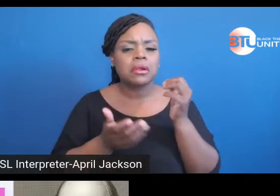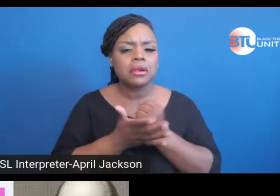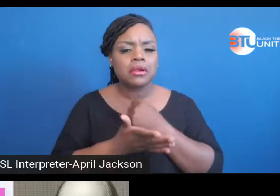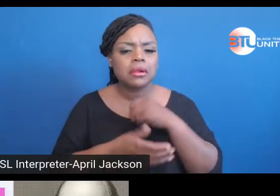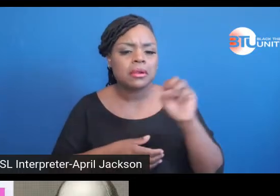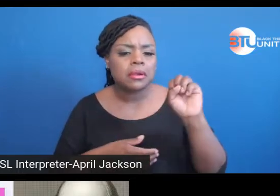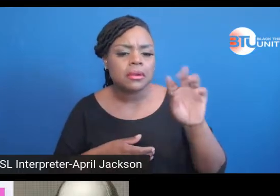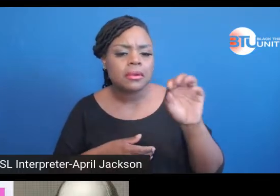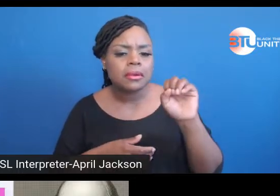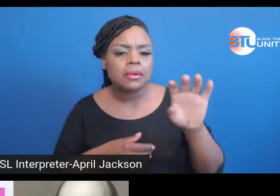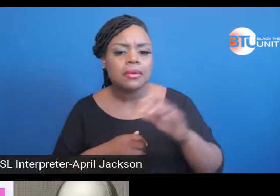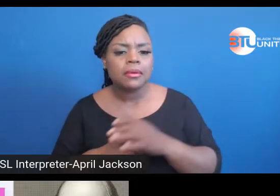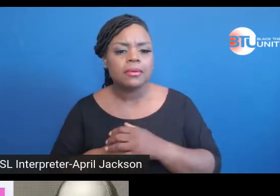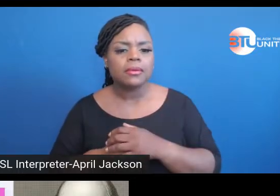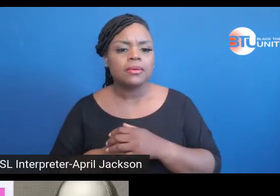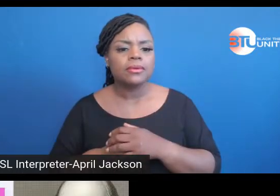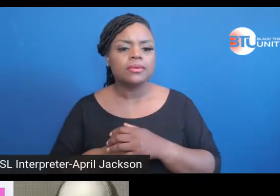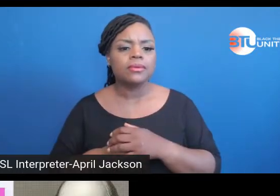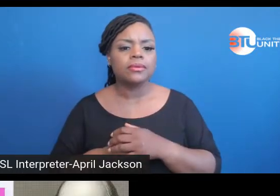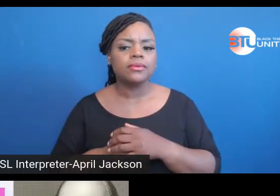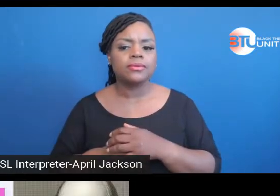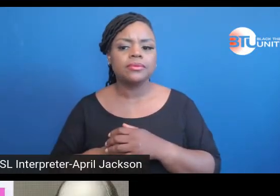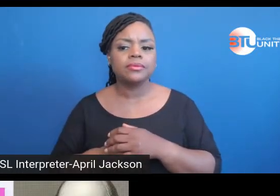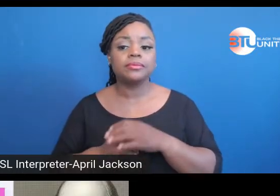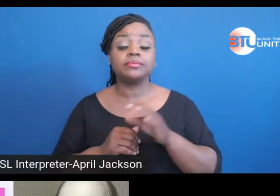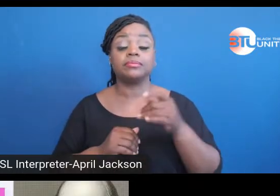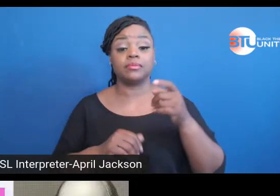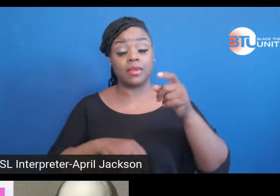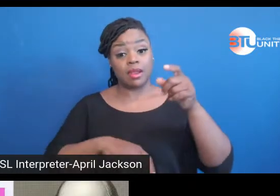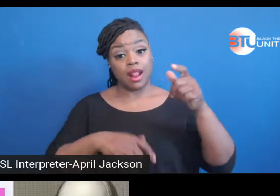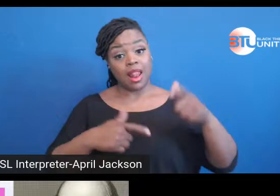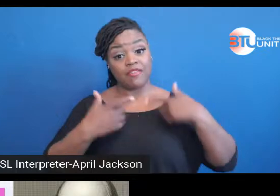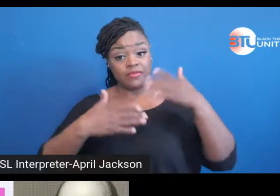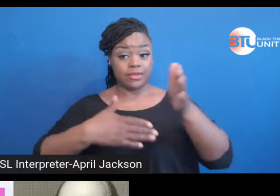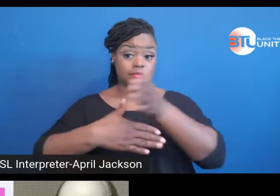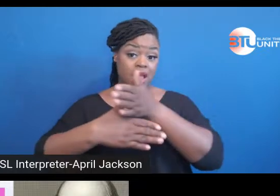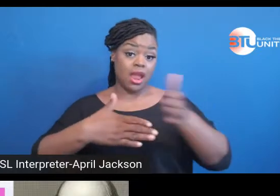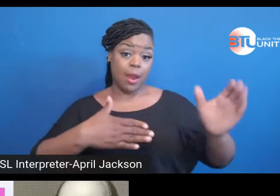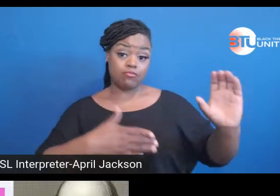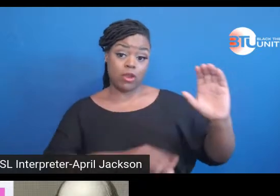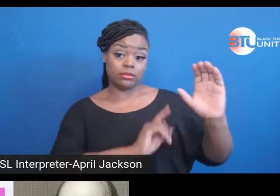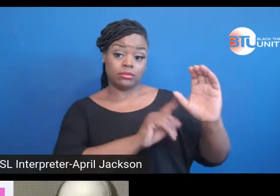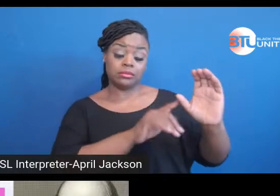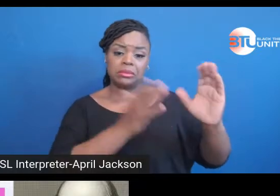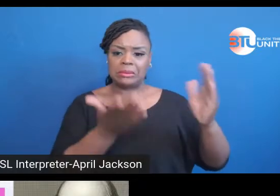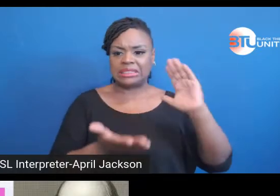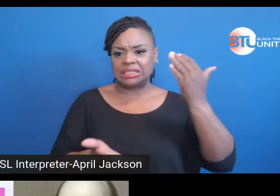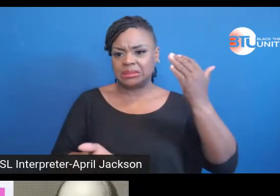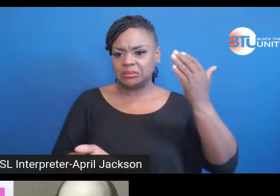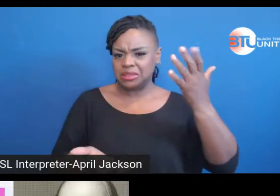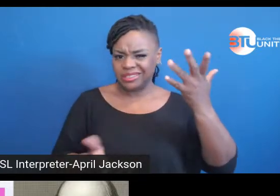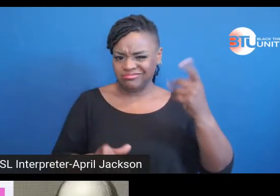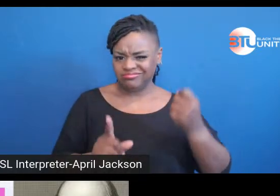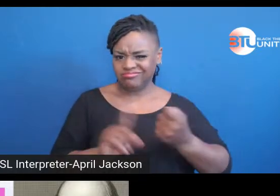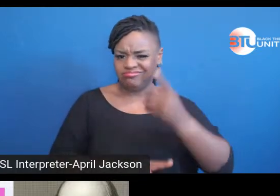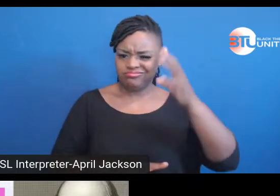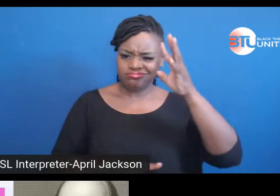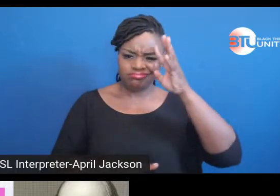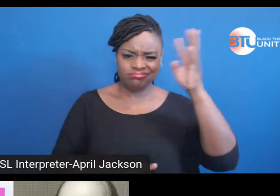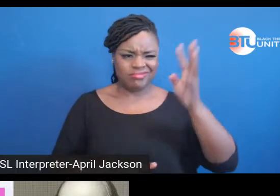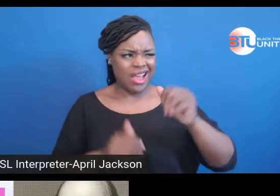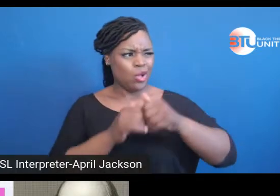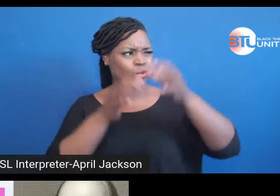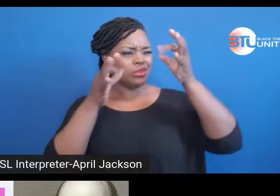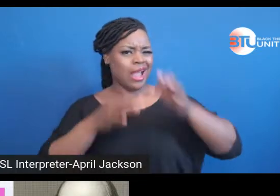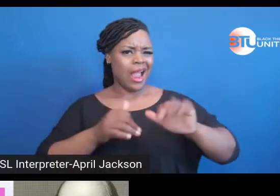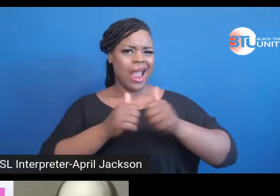those, that lifespan of a copyright may seem kind of arbitrary. It's really